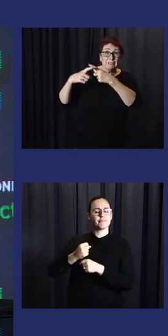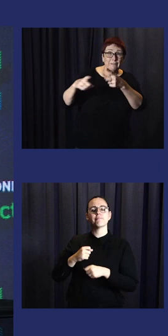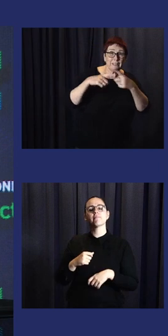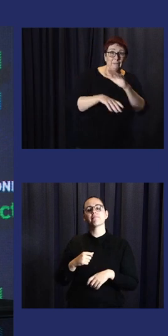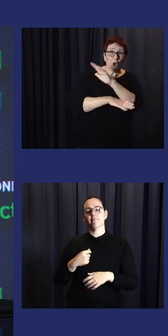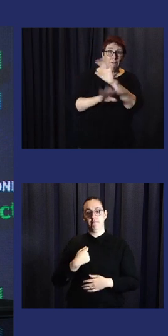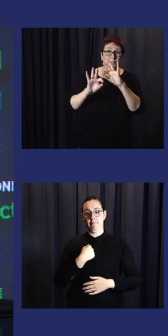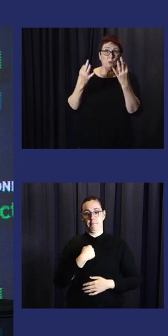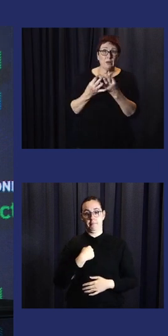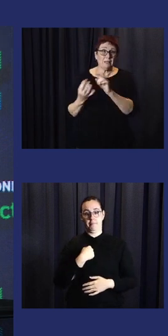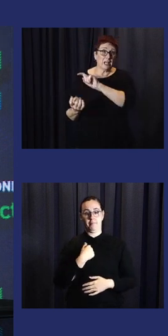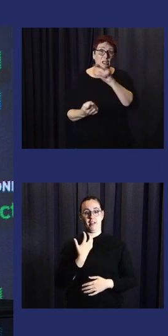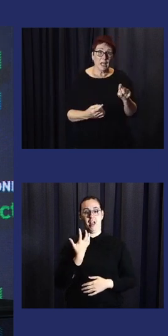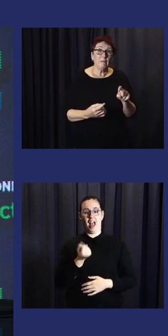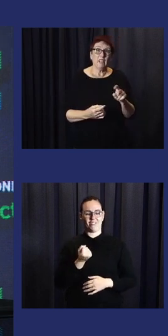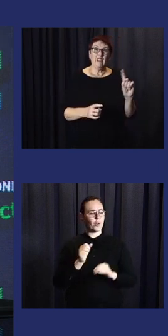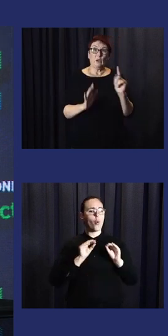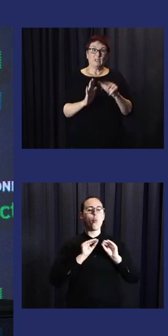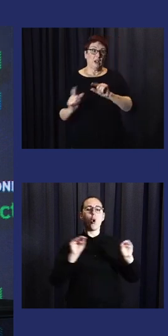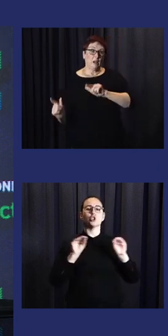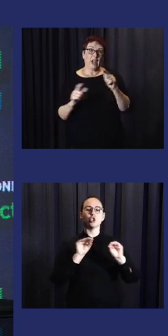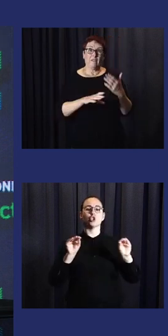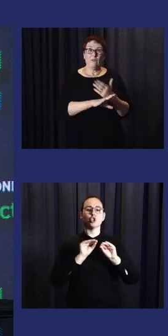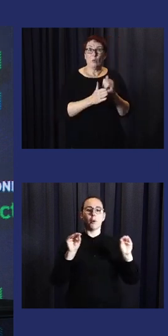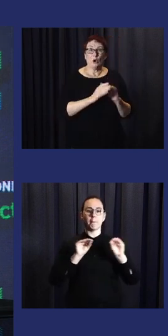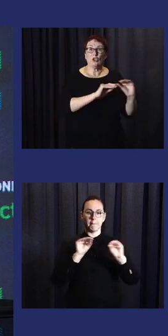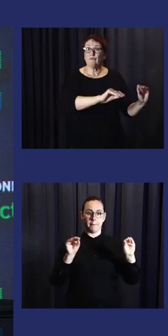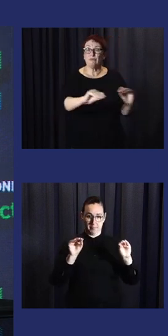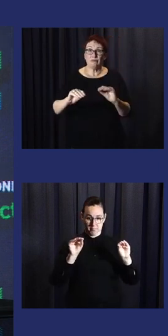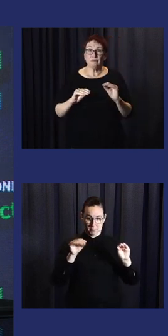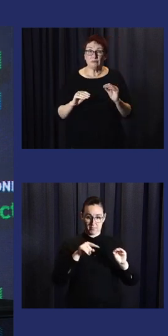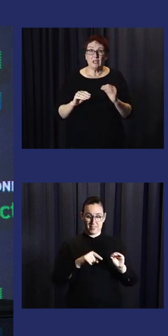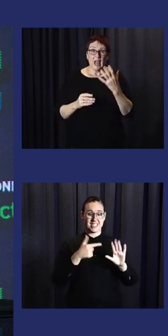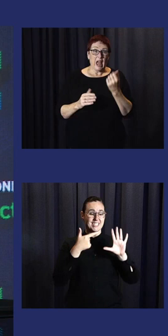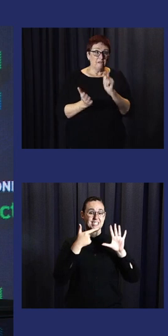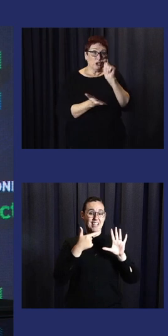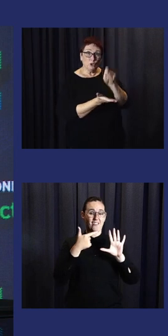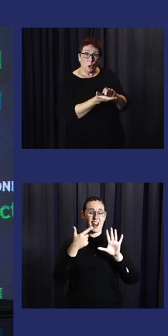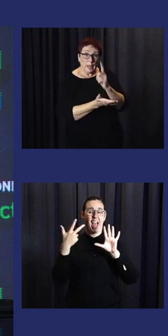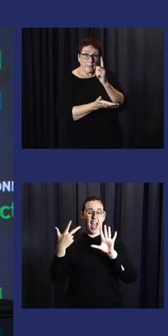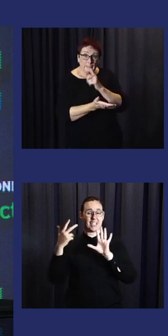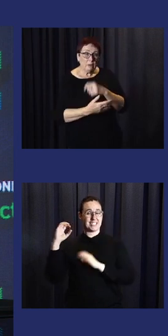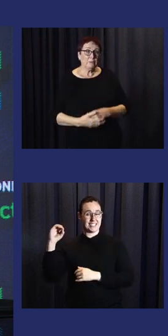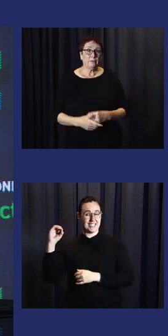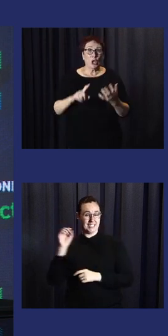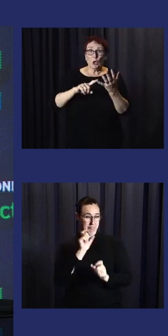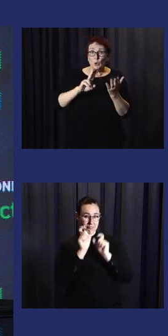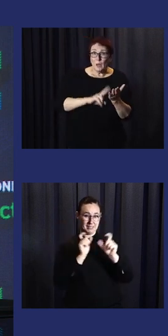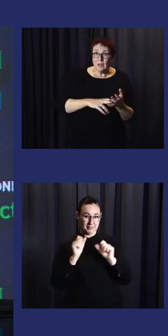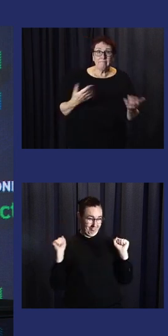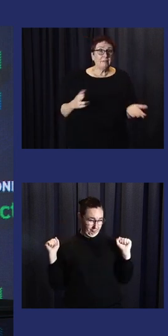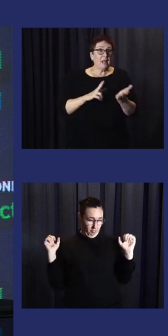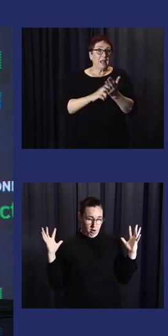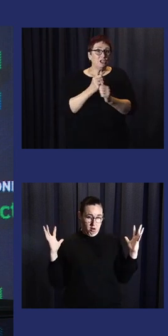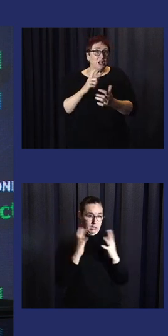workshop I ran at that time, including donors, NGOs, UN agencies, and also Red